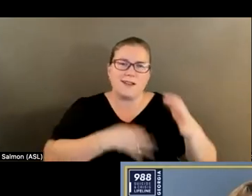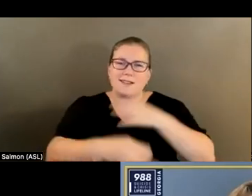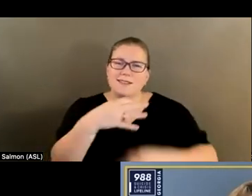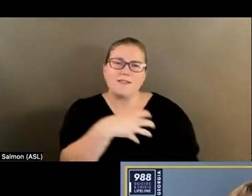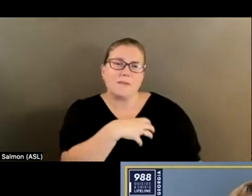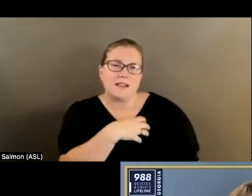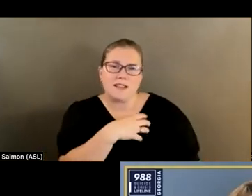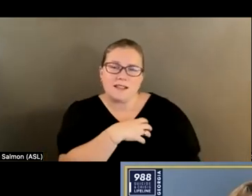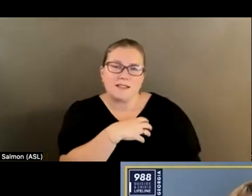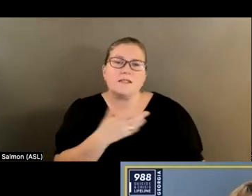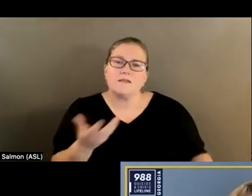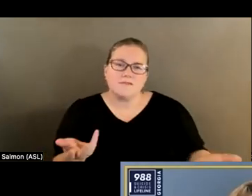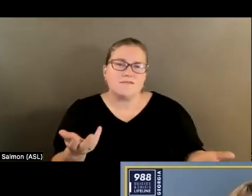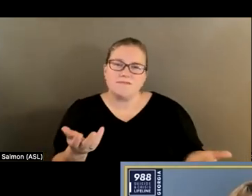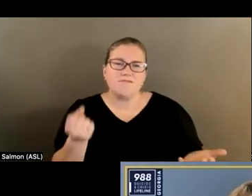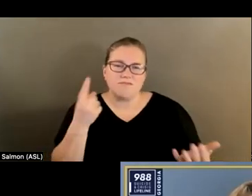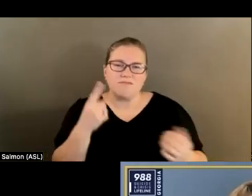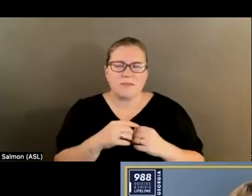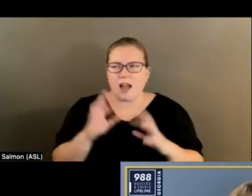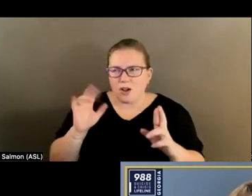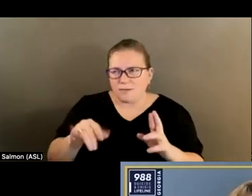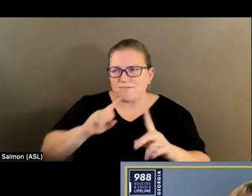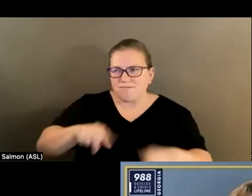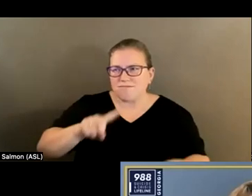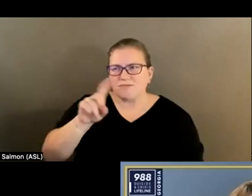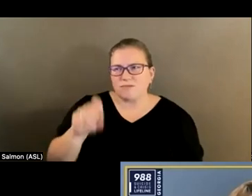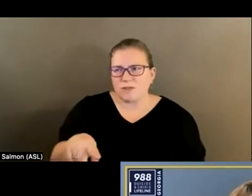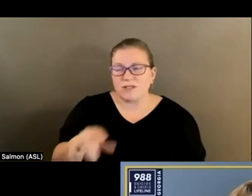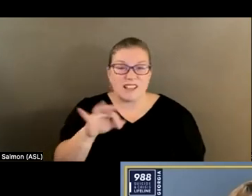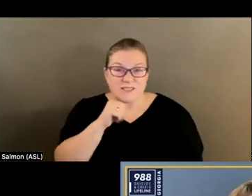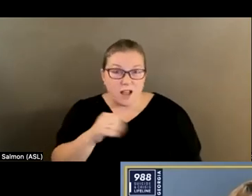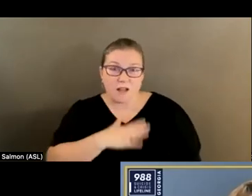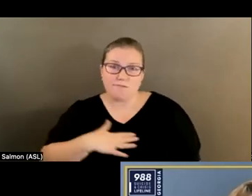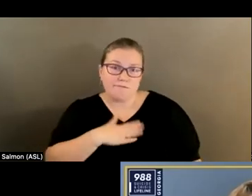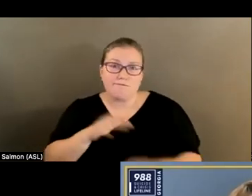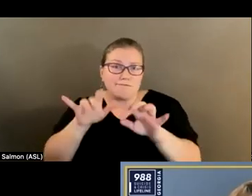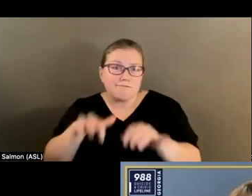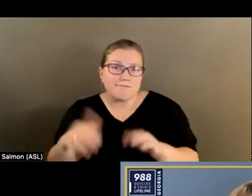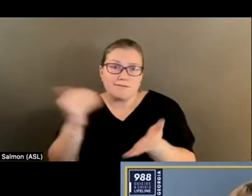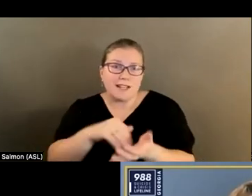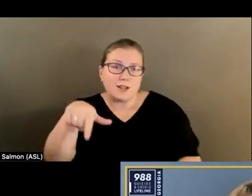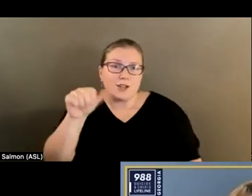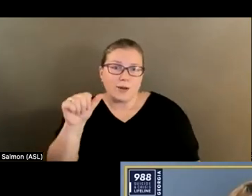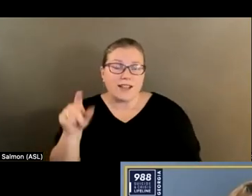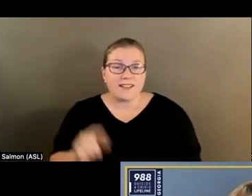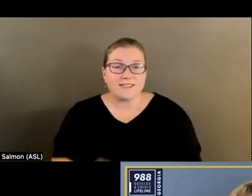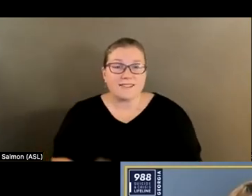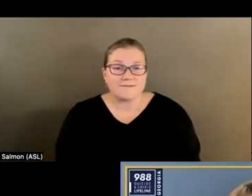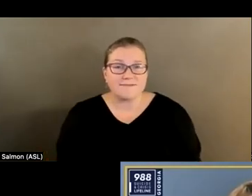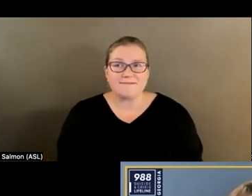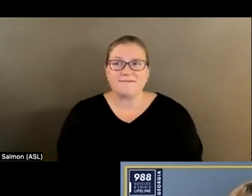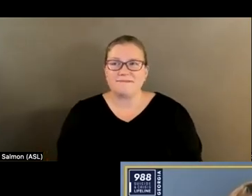police car. So I hope that answers your question. If not, please feel free to chime back in the Q&A.